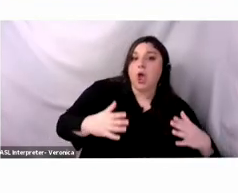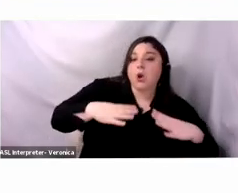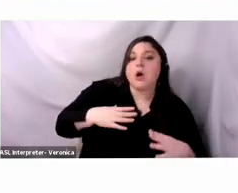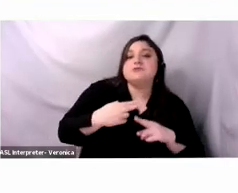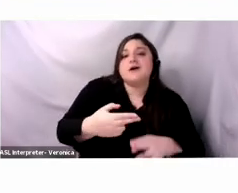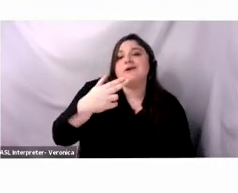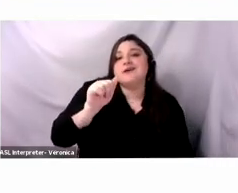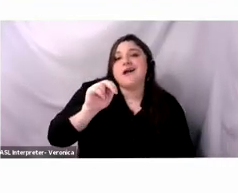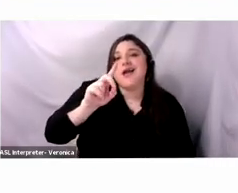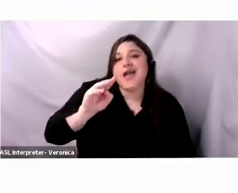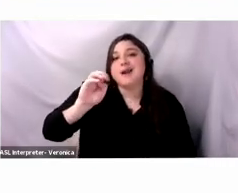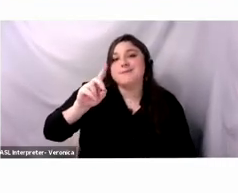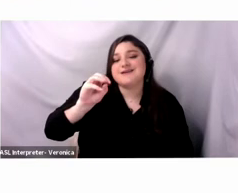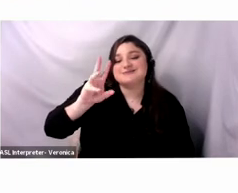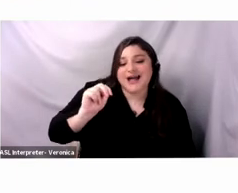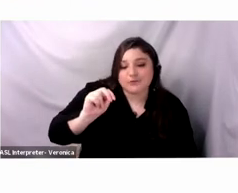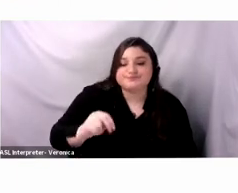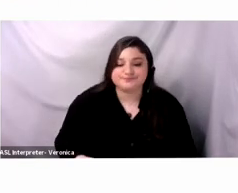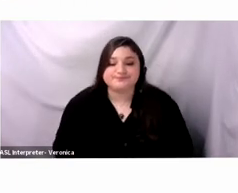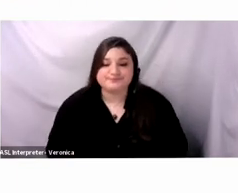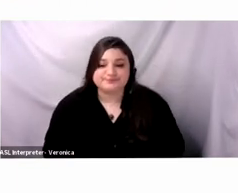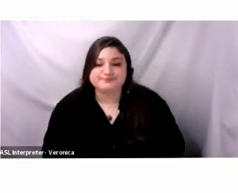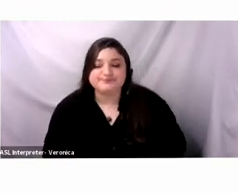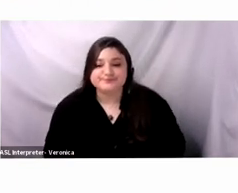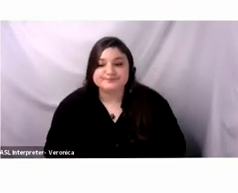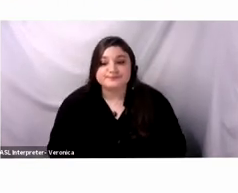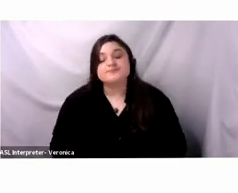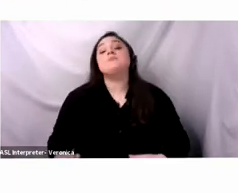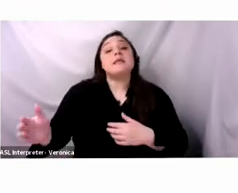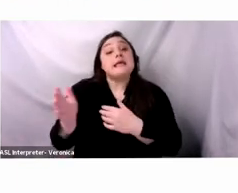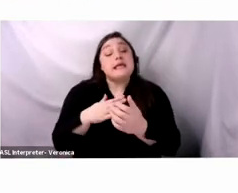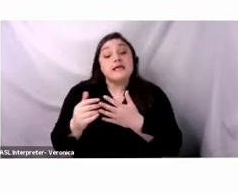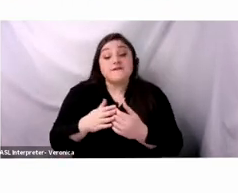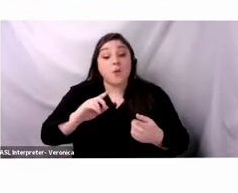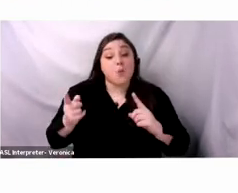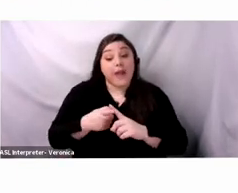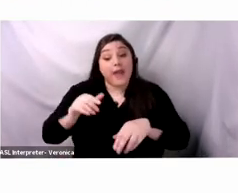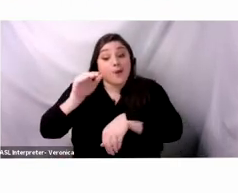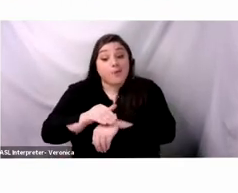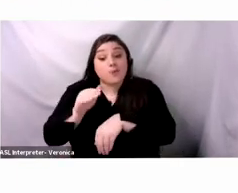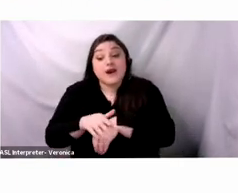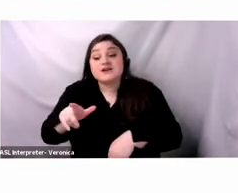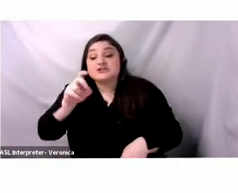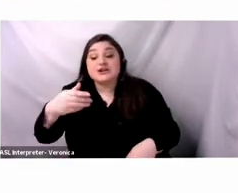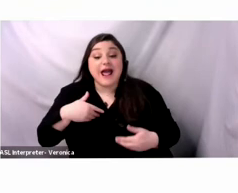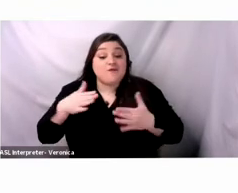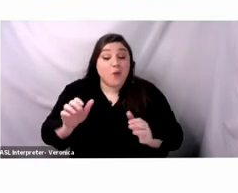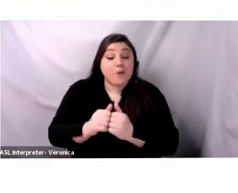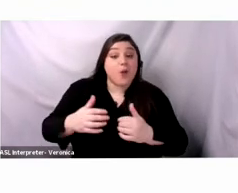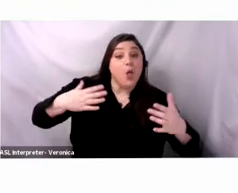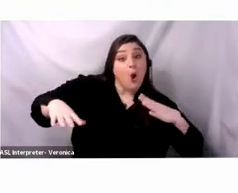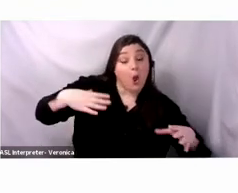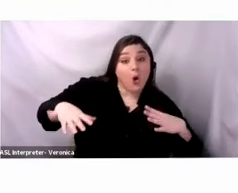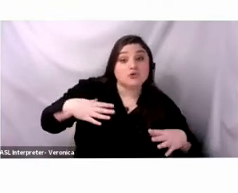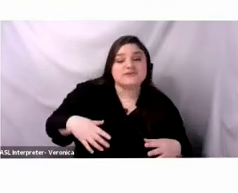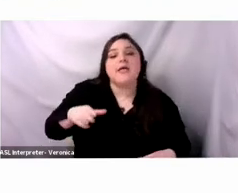were considered compensation. Even when the British did give out clothing, they would alter it in some way to differentiate between themselves